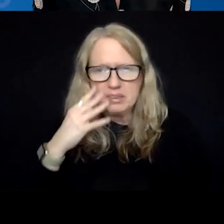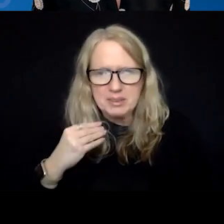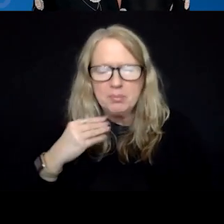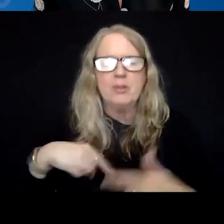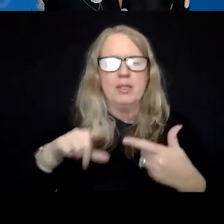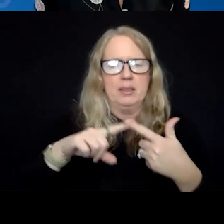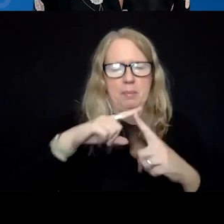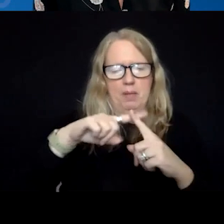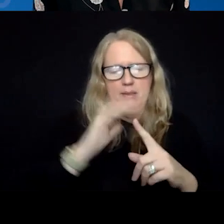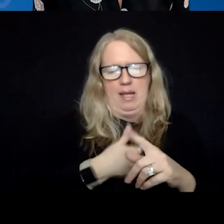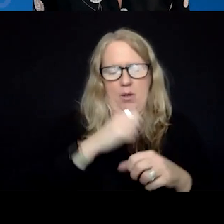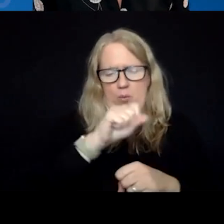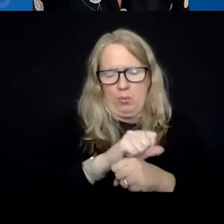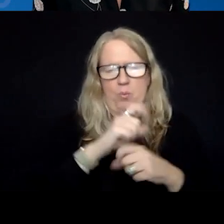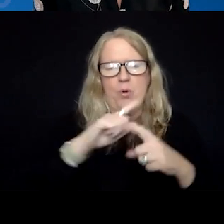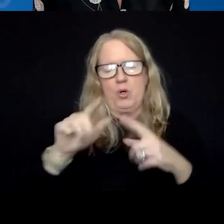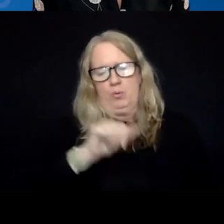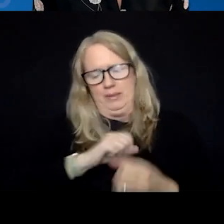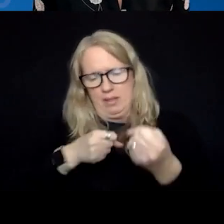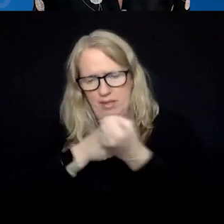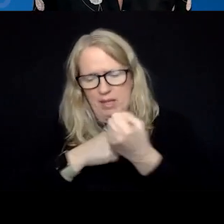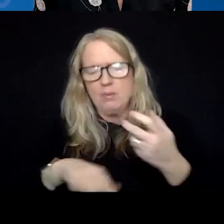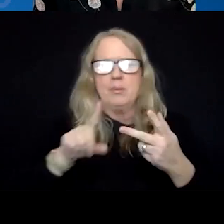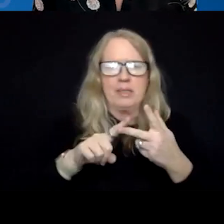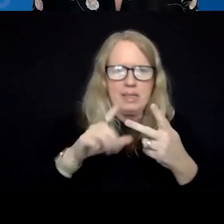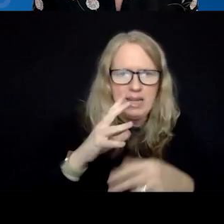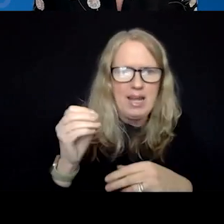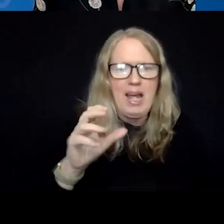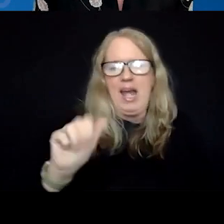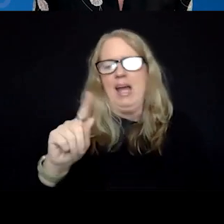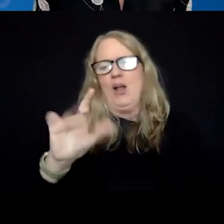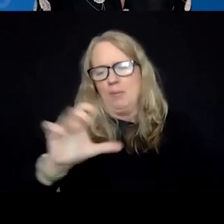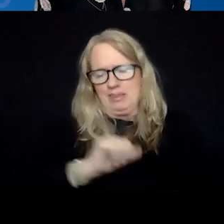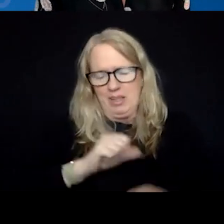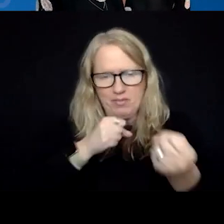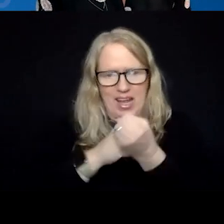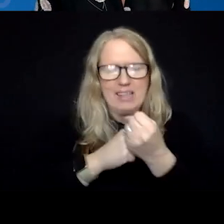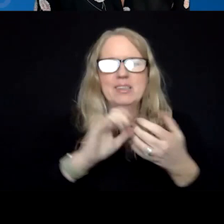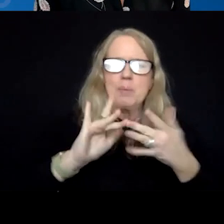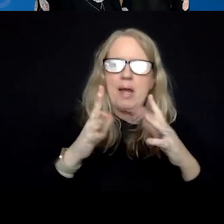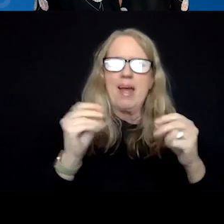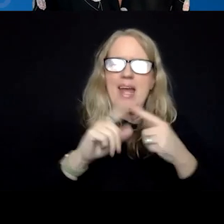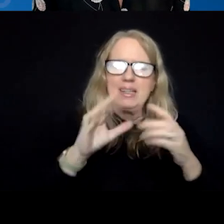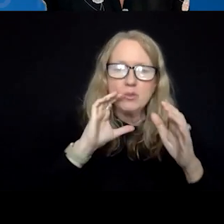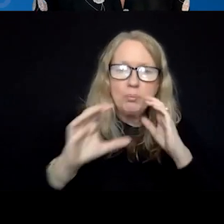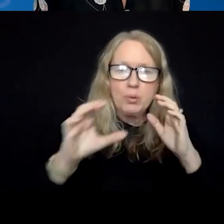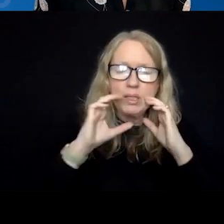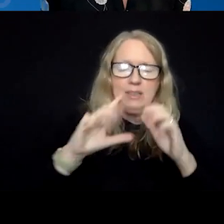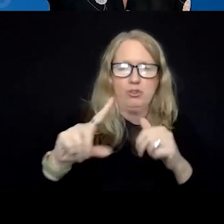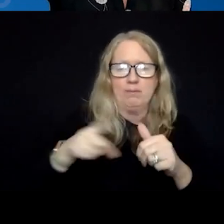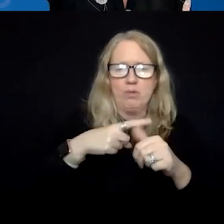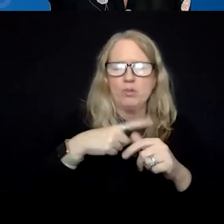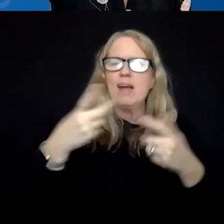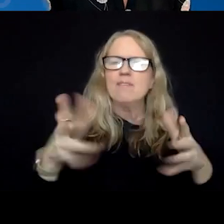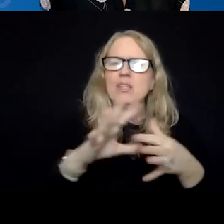shape our work with Green Mountain Self-Advocates and the Autistic Self-Advocacy Network and Communication First. And as I mentioned,